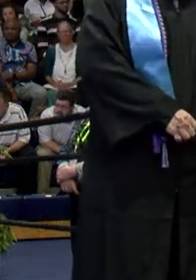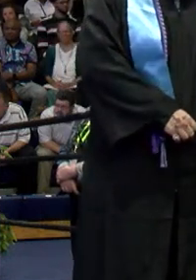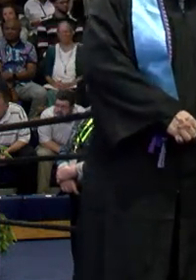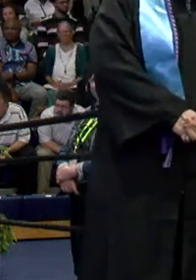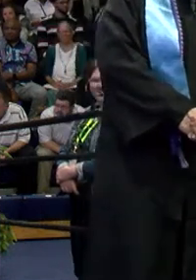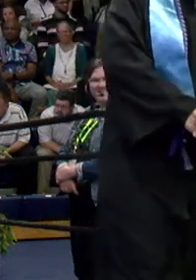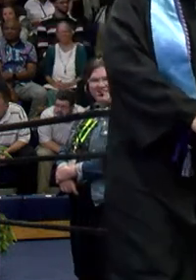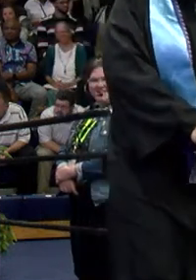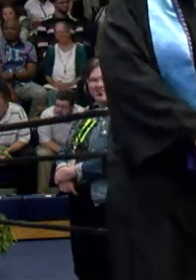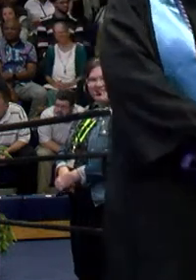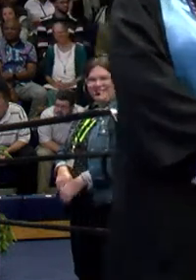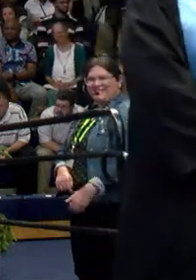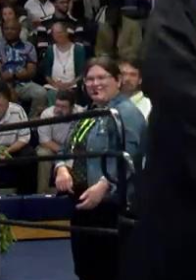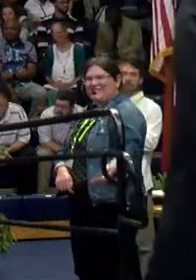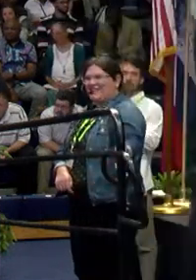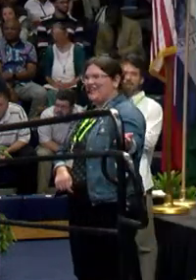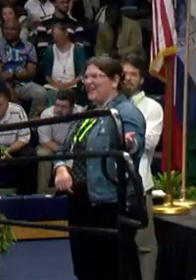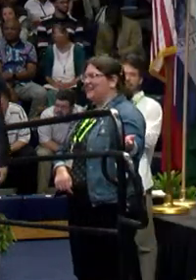Ted Topper.